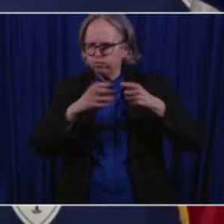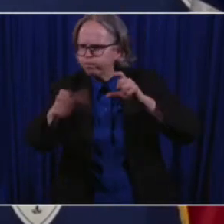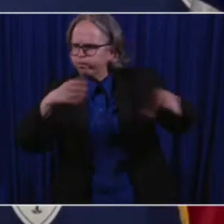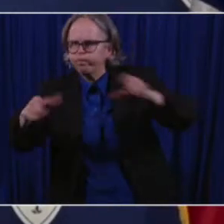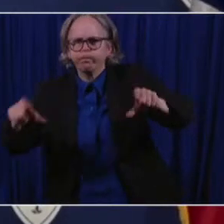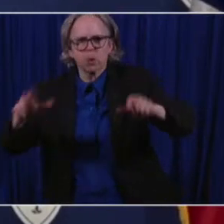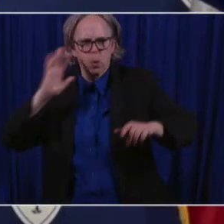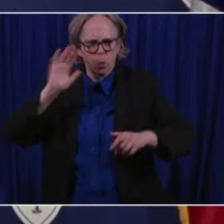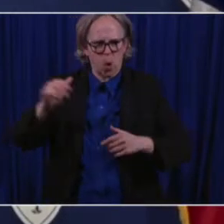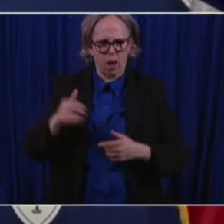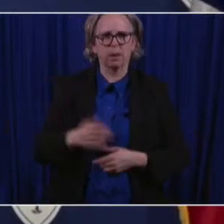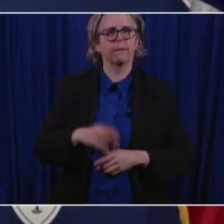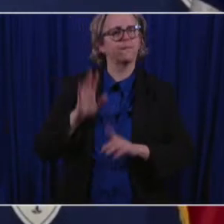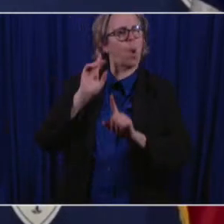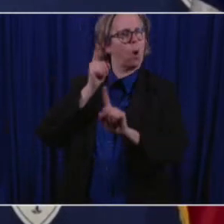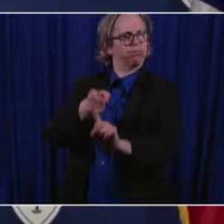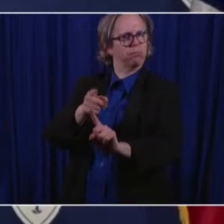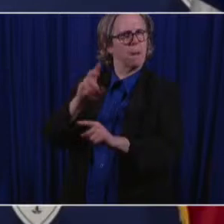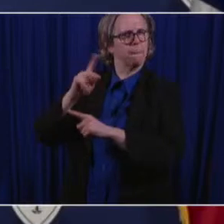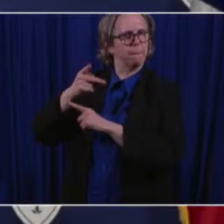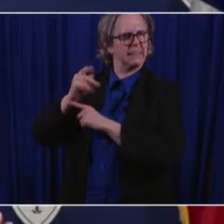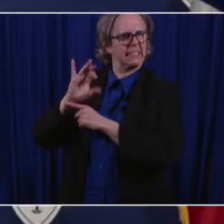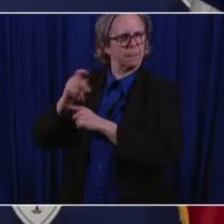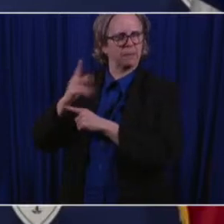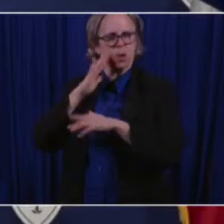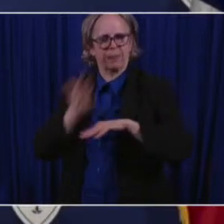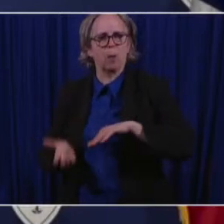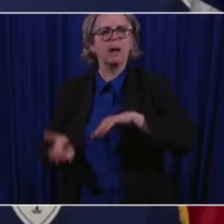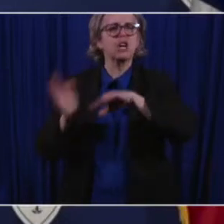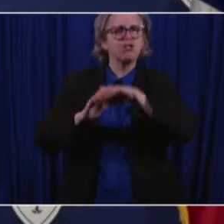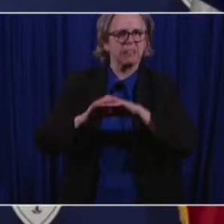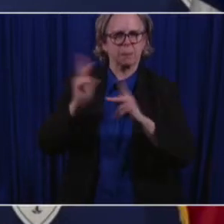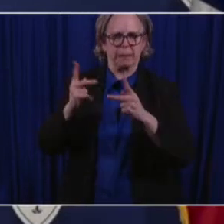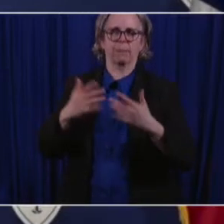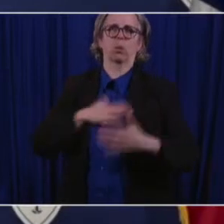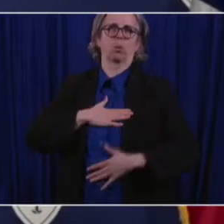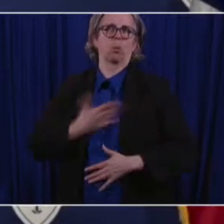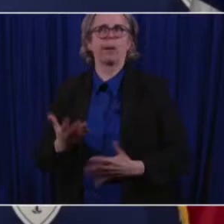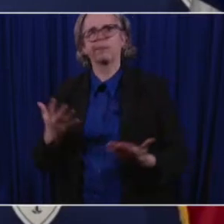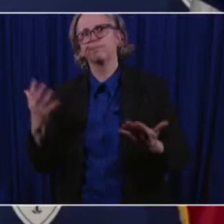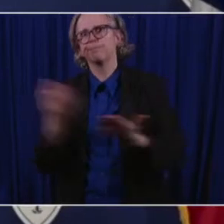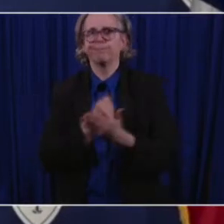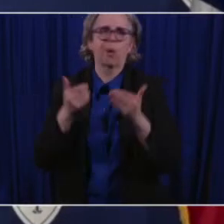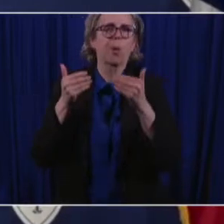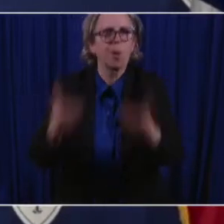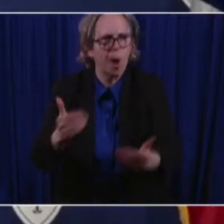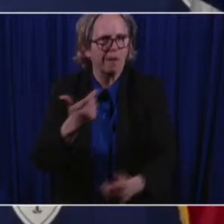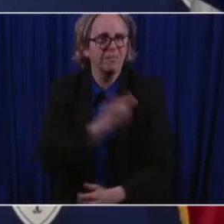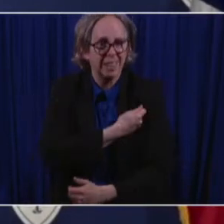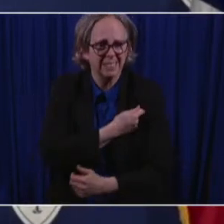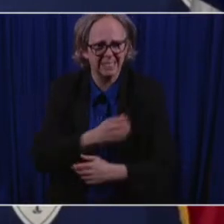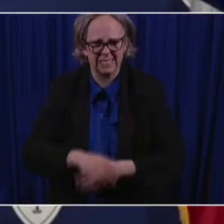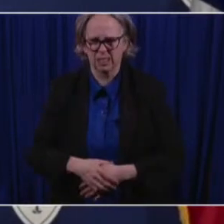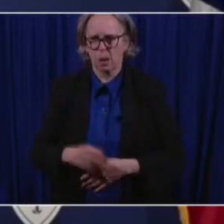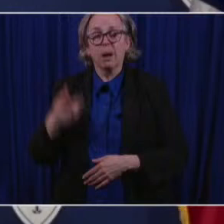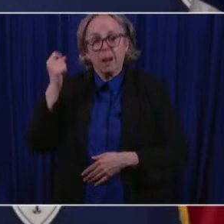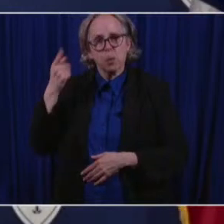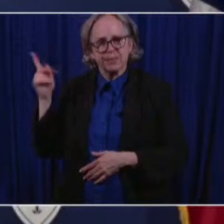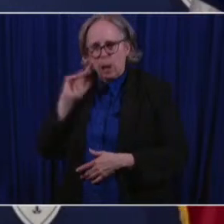is another thing that we can do that will help us penetrate, get more people vaccinated.